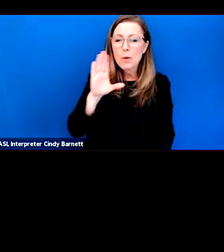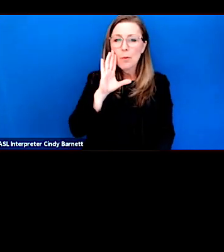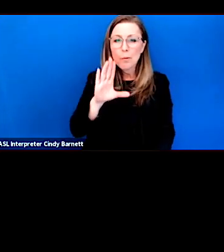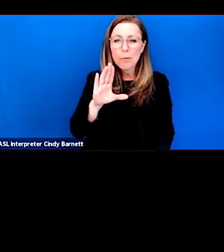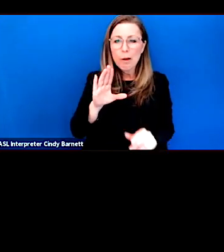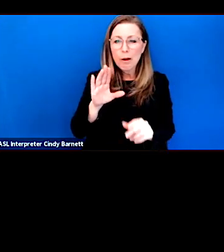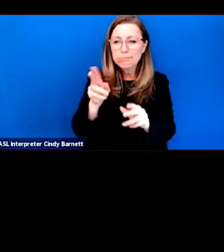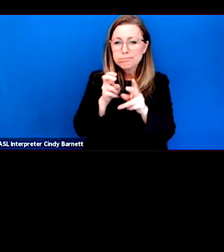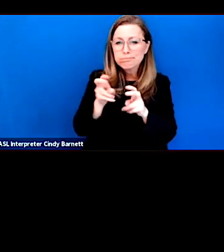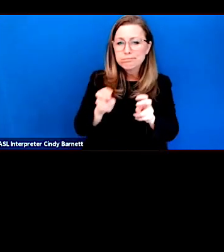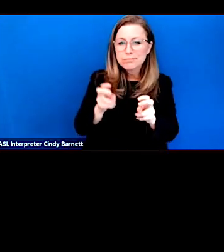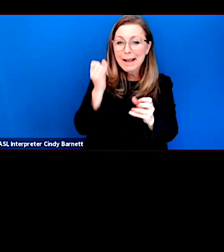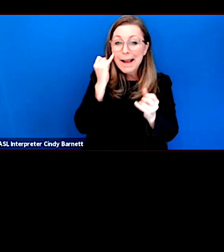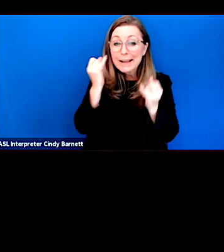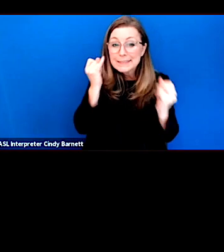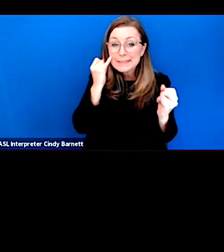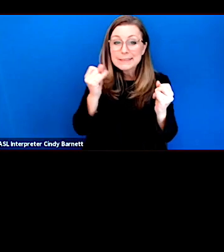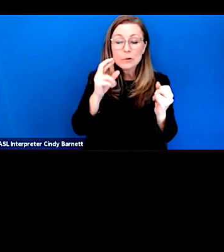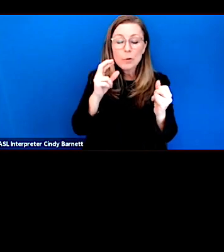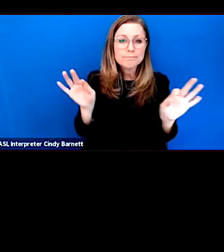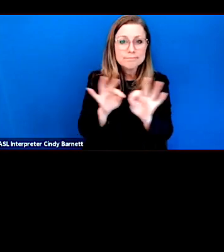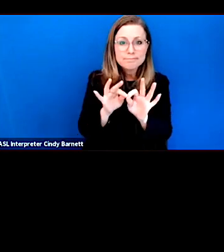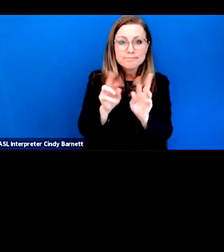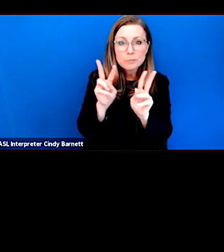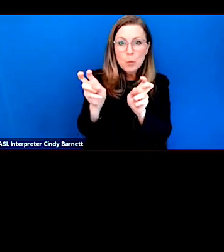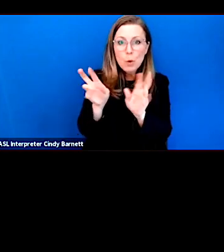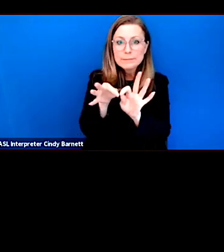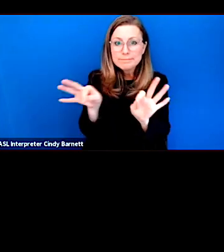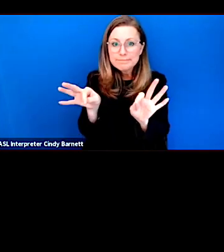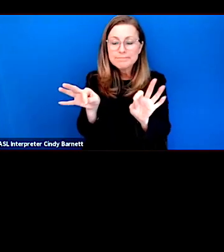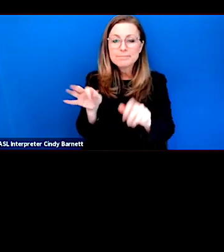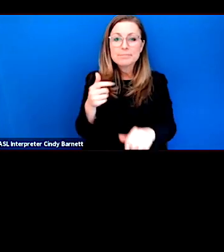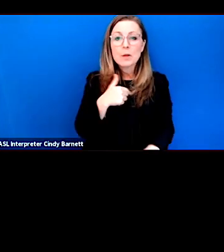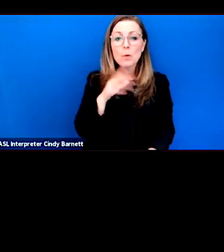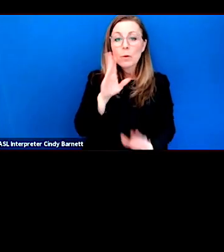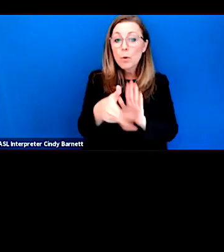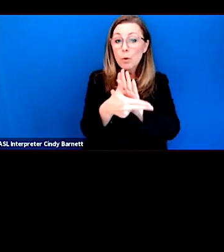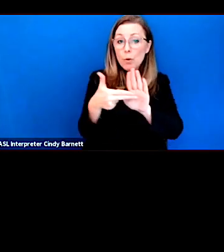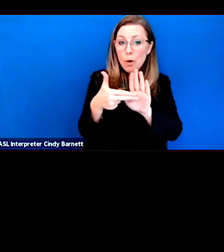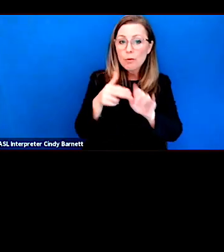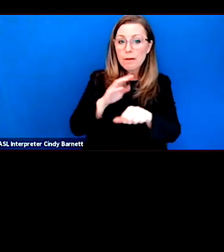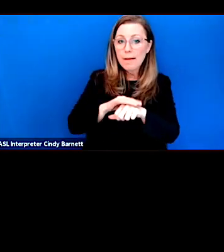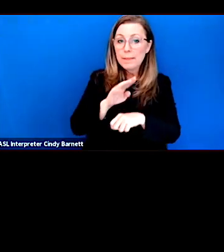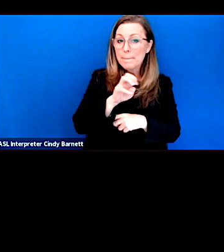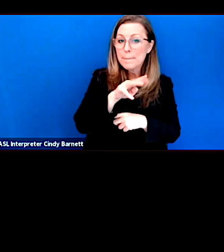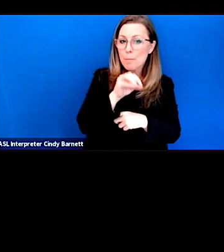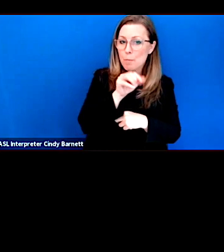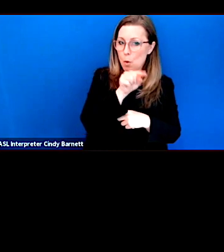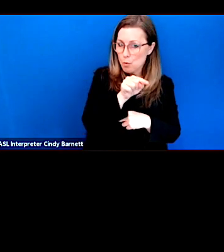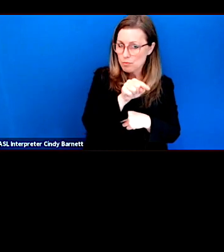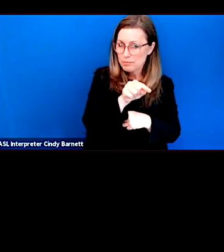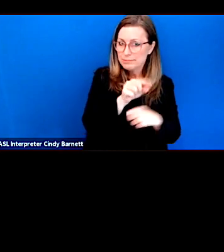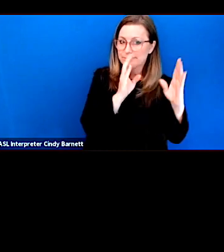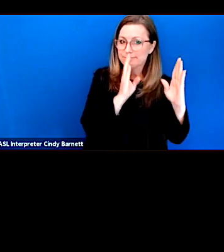our team, we code the information on the memos instead of coding the original literature. Memos are helpful when working